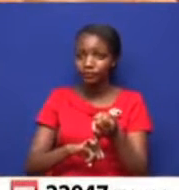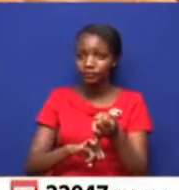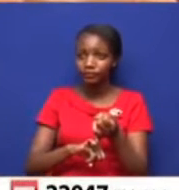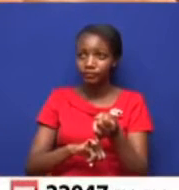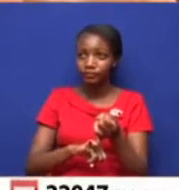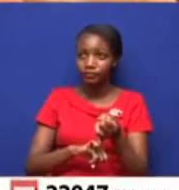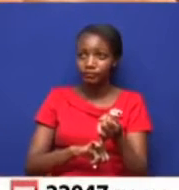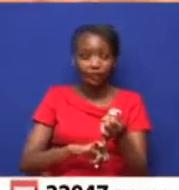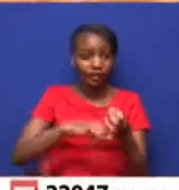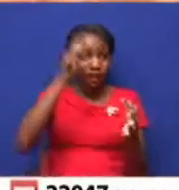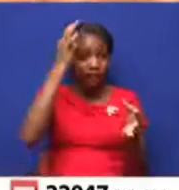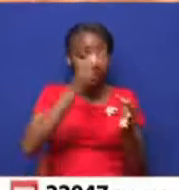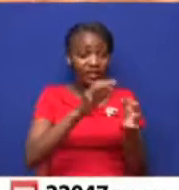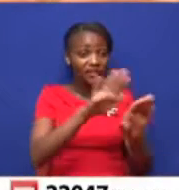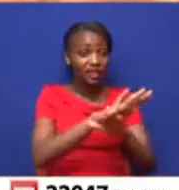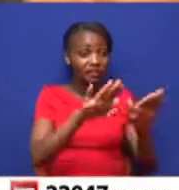Faith is everything.